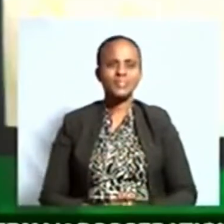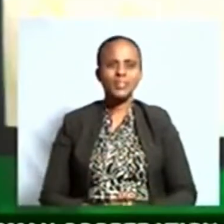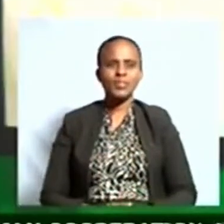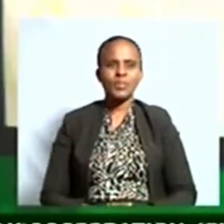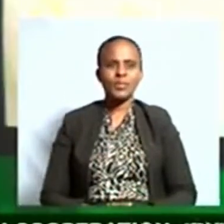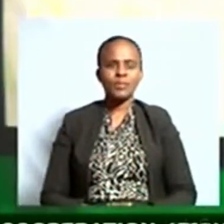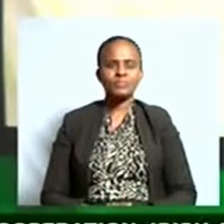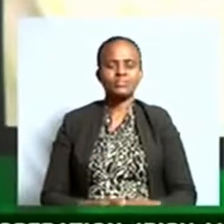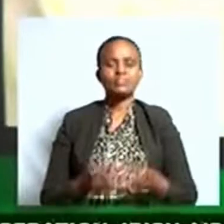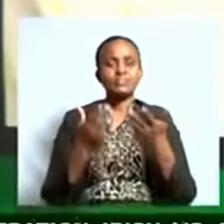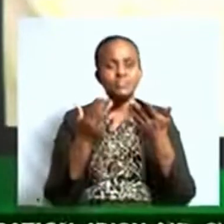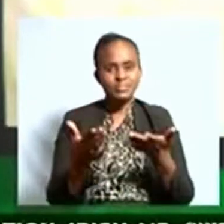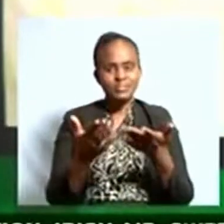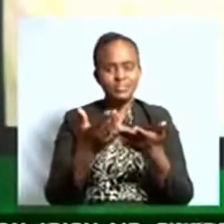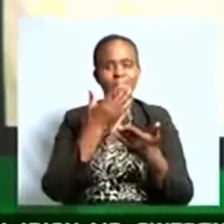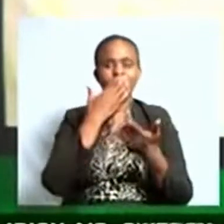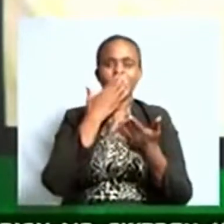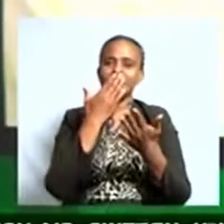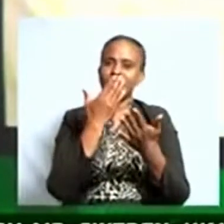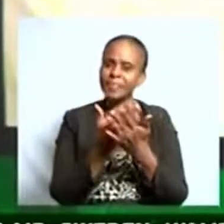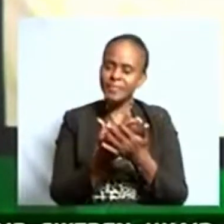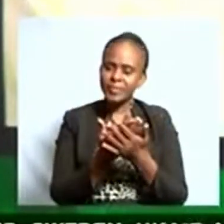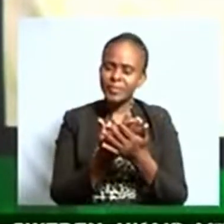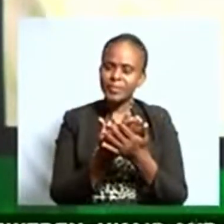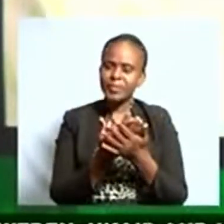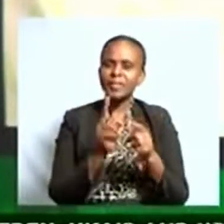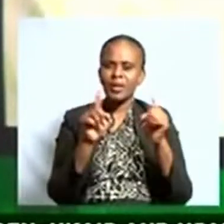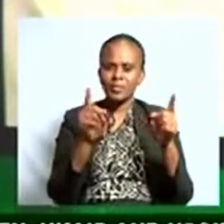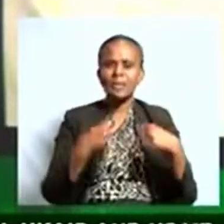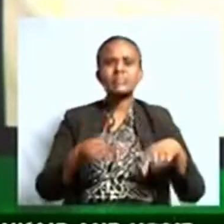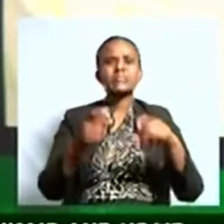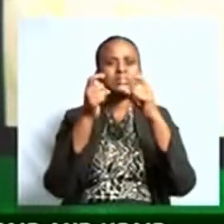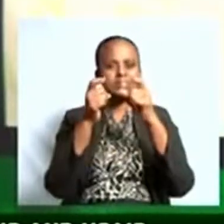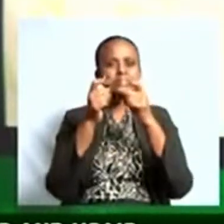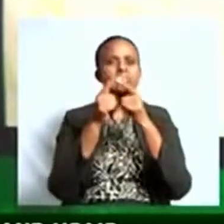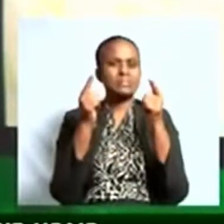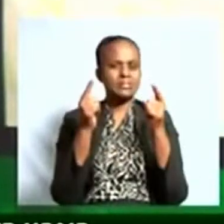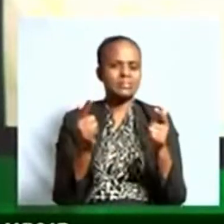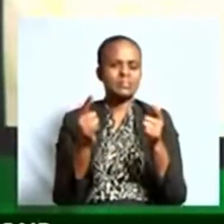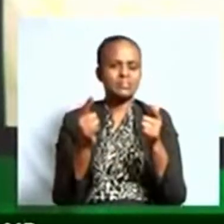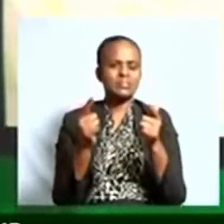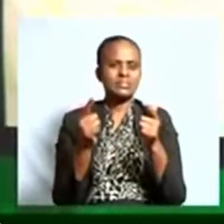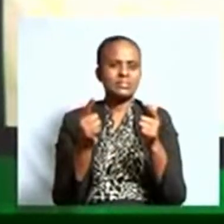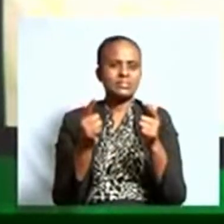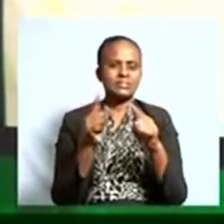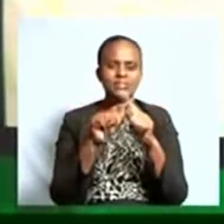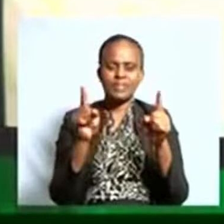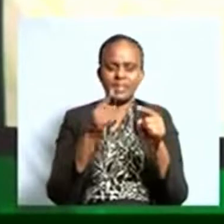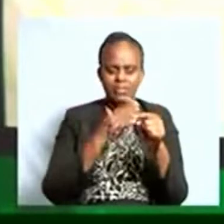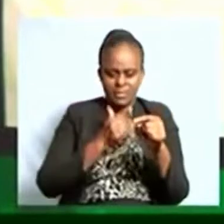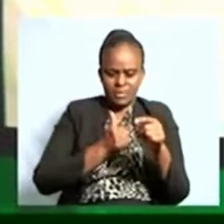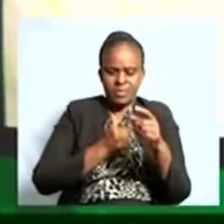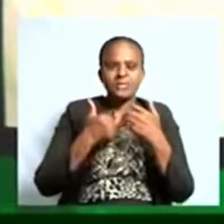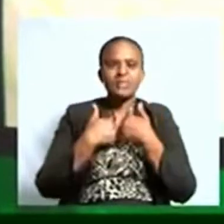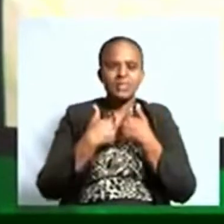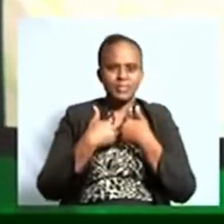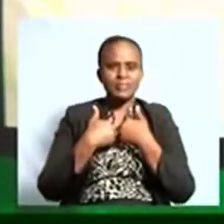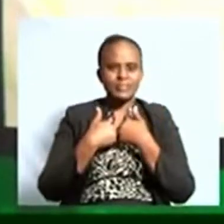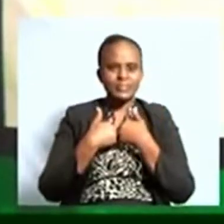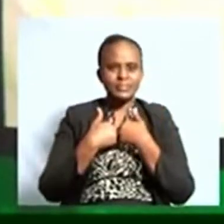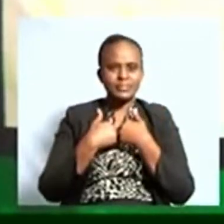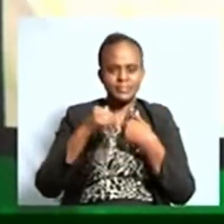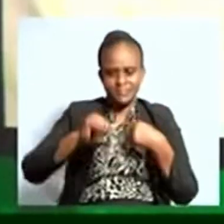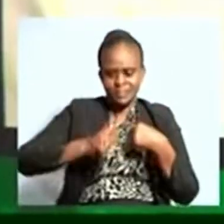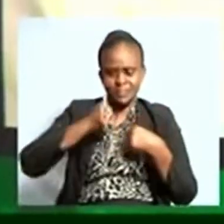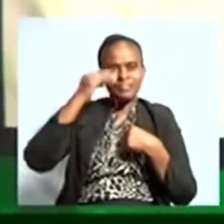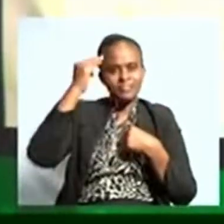Well, it's been good, but it's also been challenging. But obviously, I had to take advantage